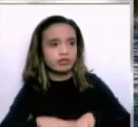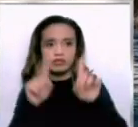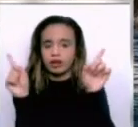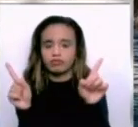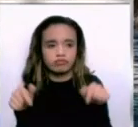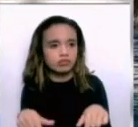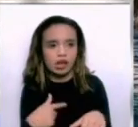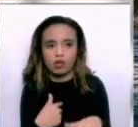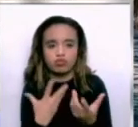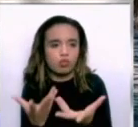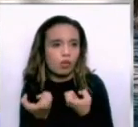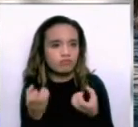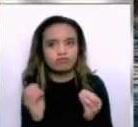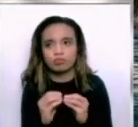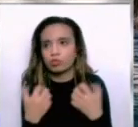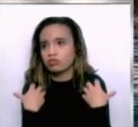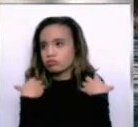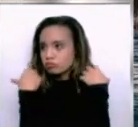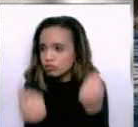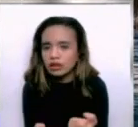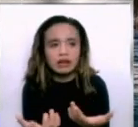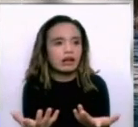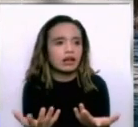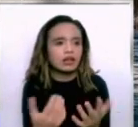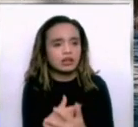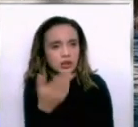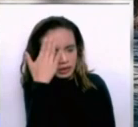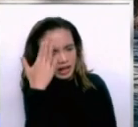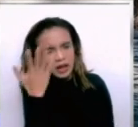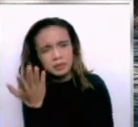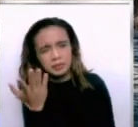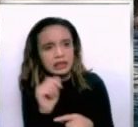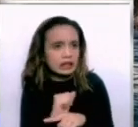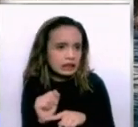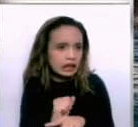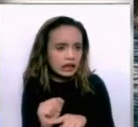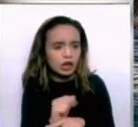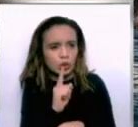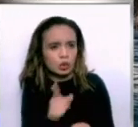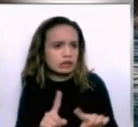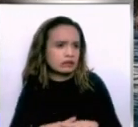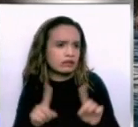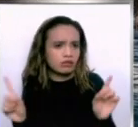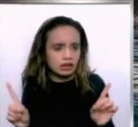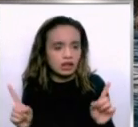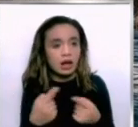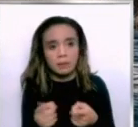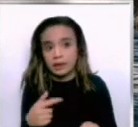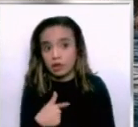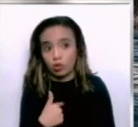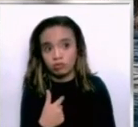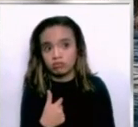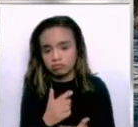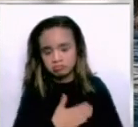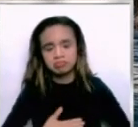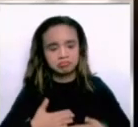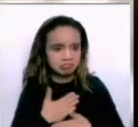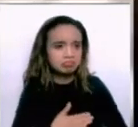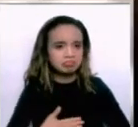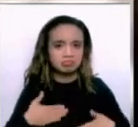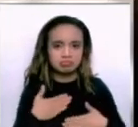stronger and fitter. You know, so the training I did was different. But I really enjoyed it and it was unique and different